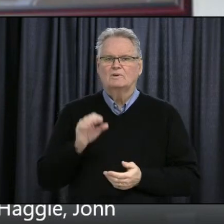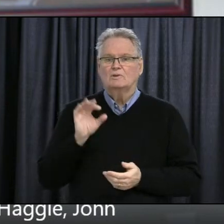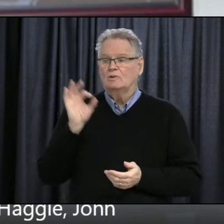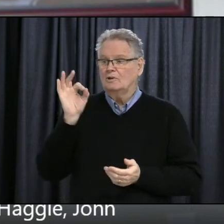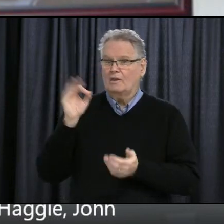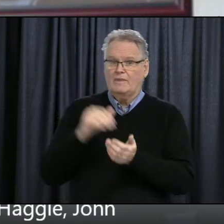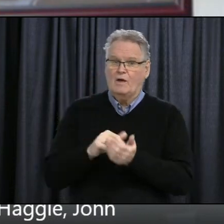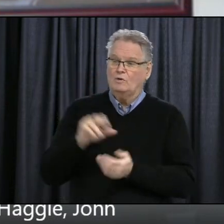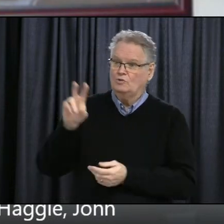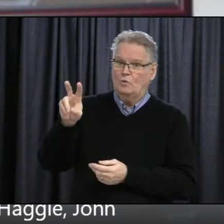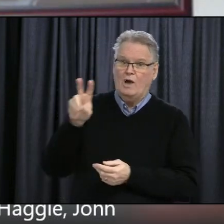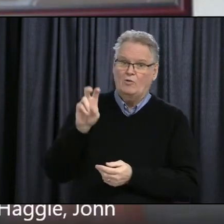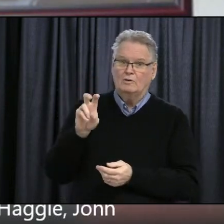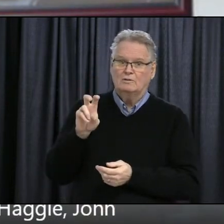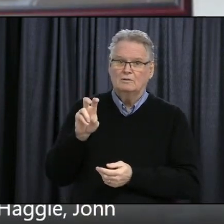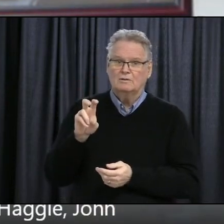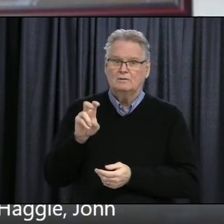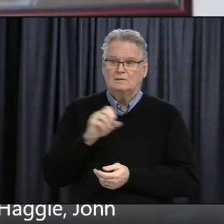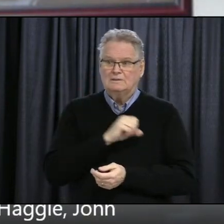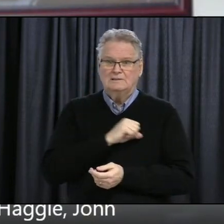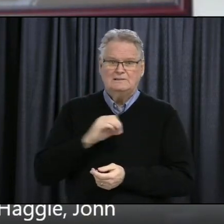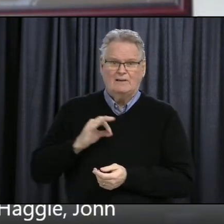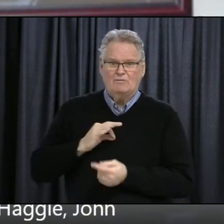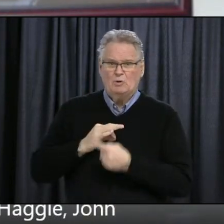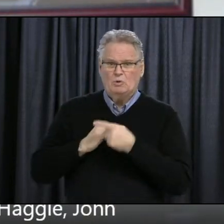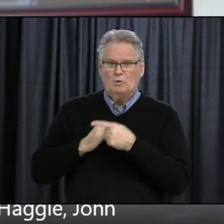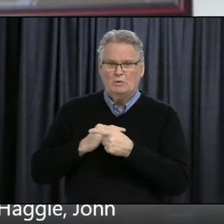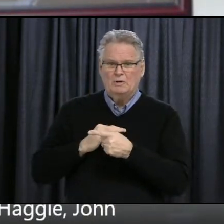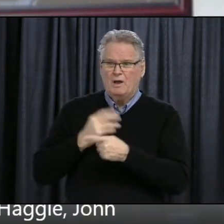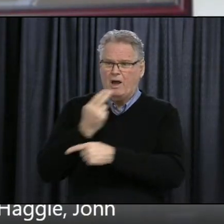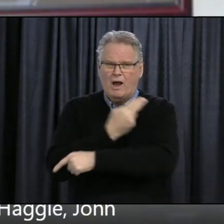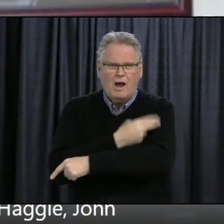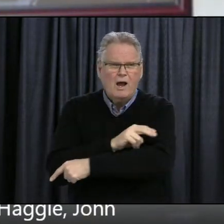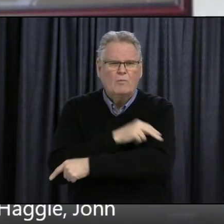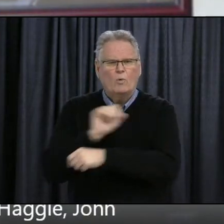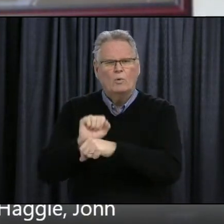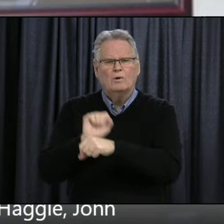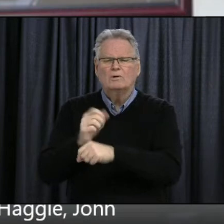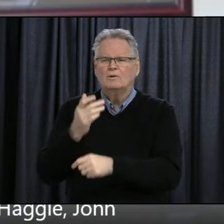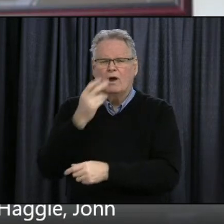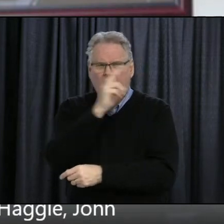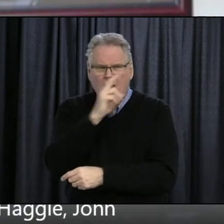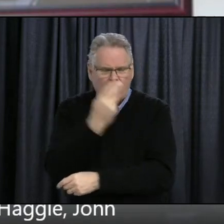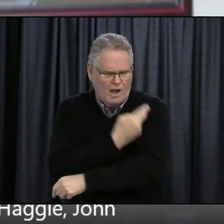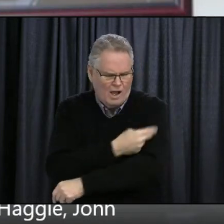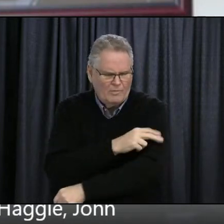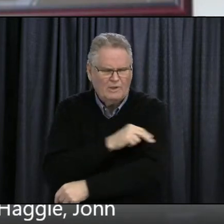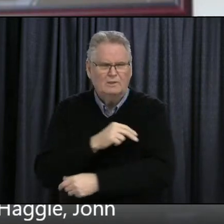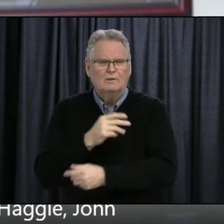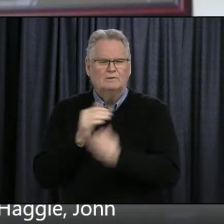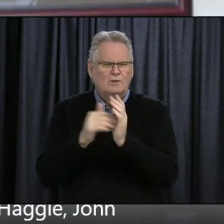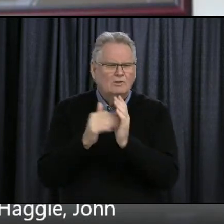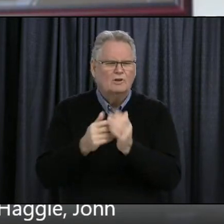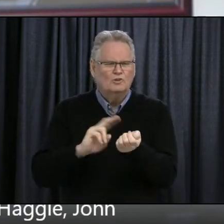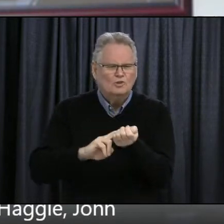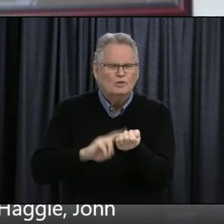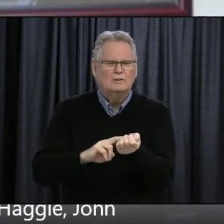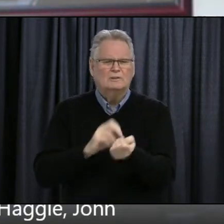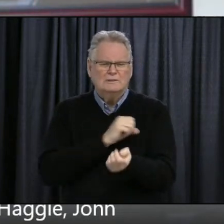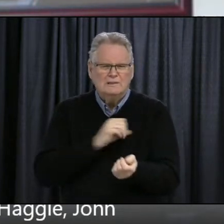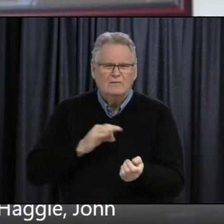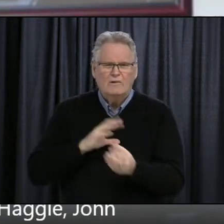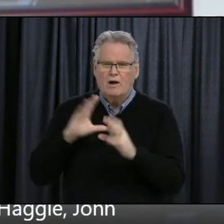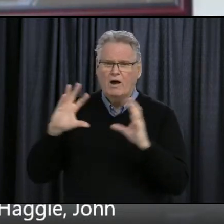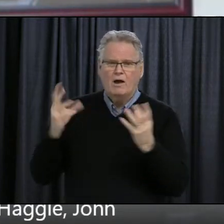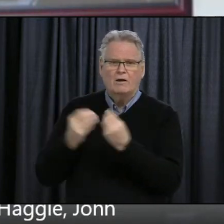people who would be somewhat more at risk, those working on COVID units or intensive care and emergency, for example. In terms